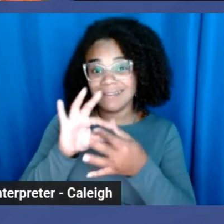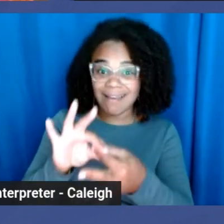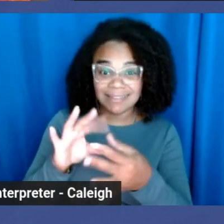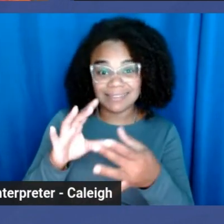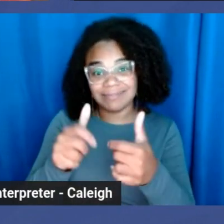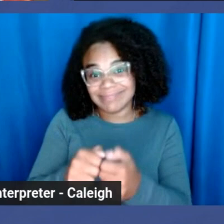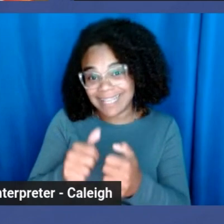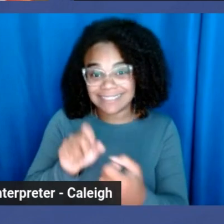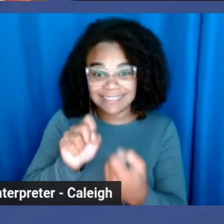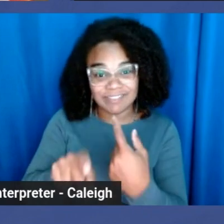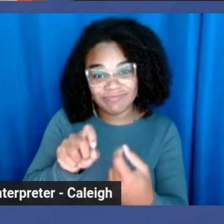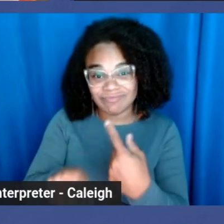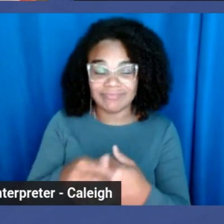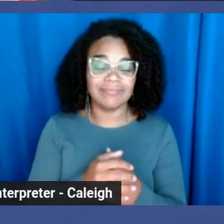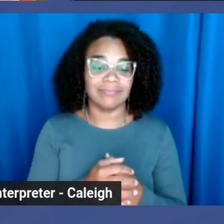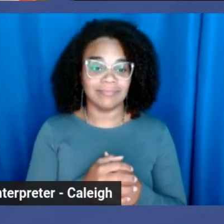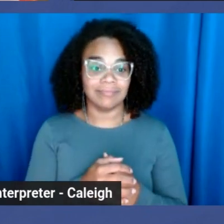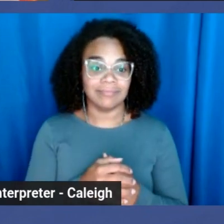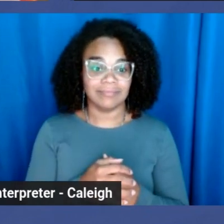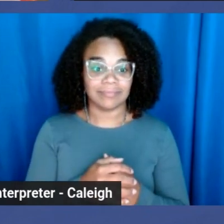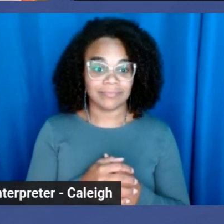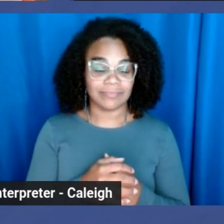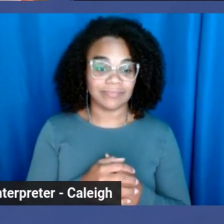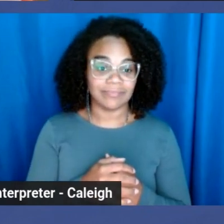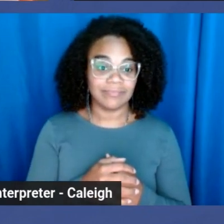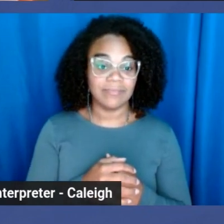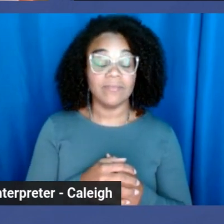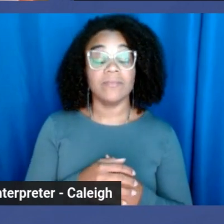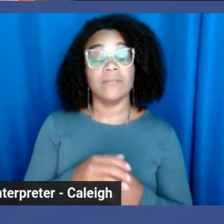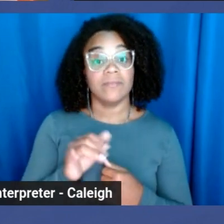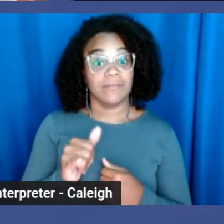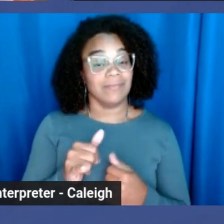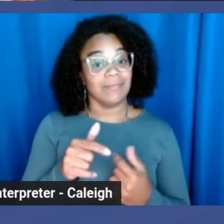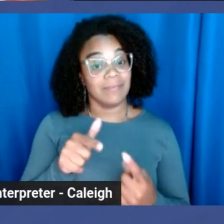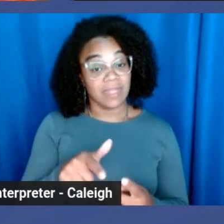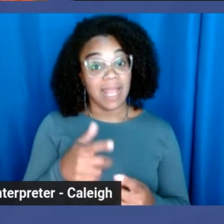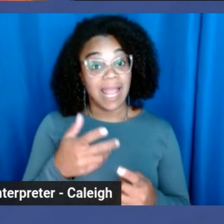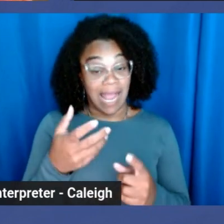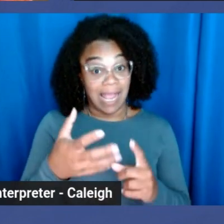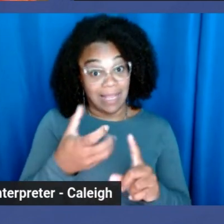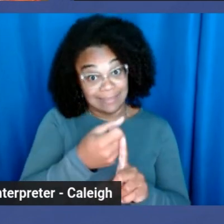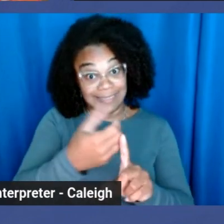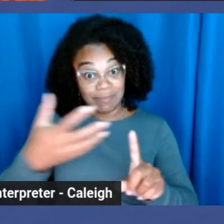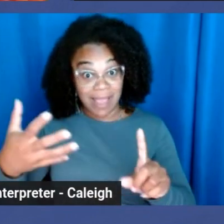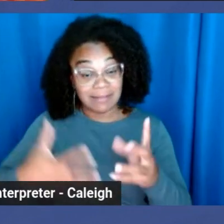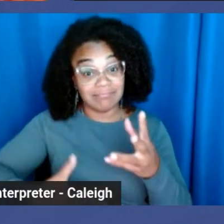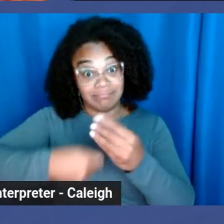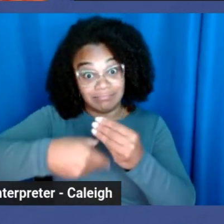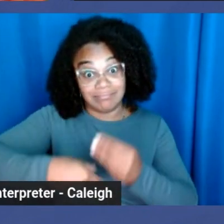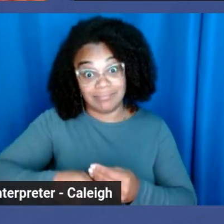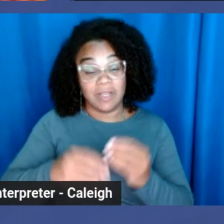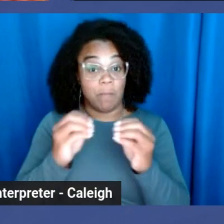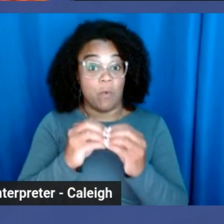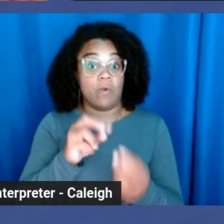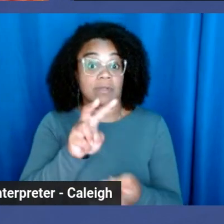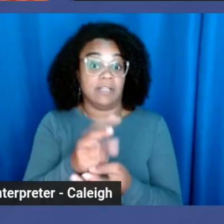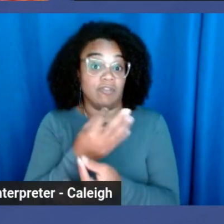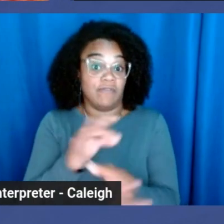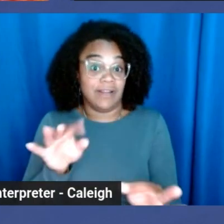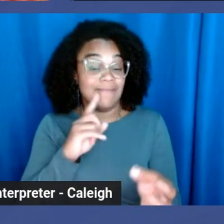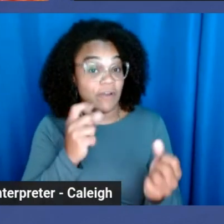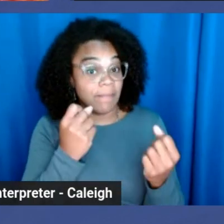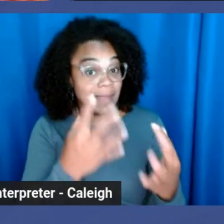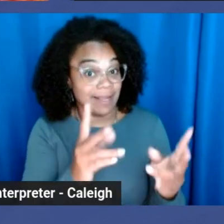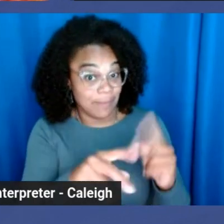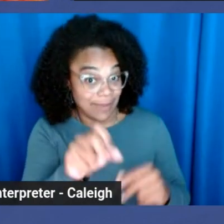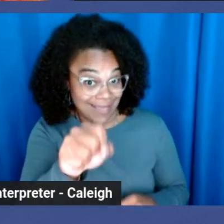There's kind of an ick there, because while it's expanded sexual freedoms for many,